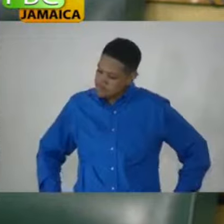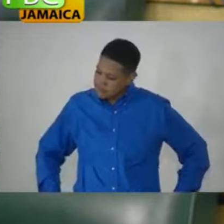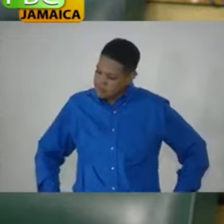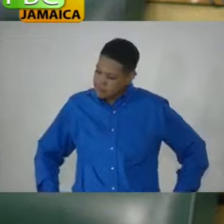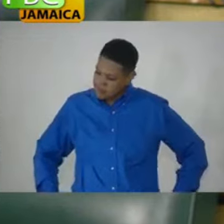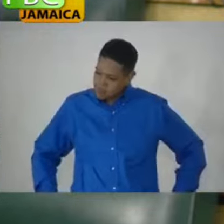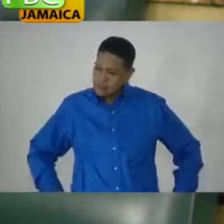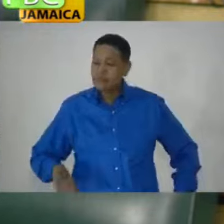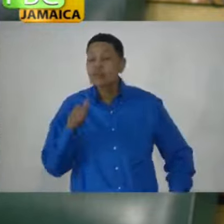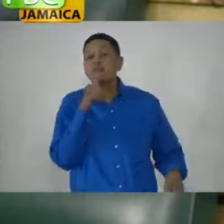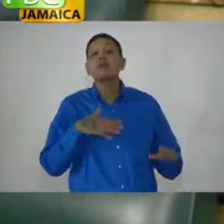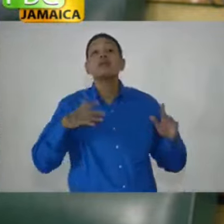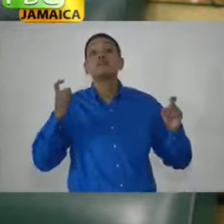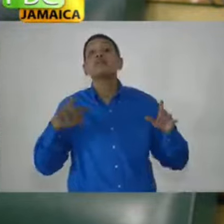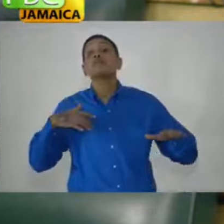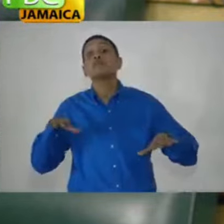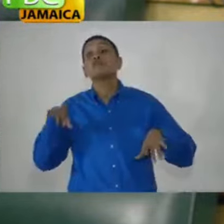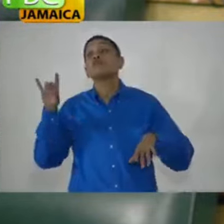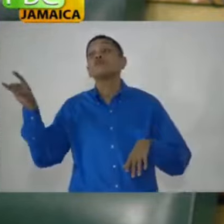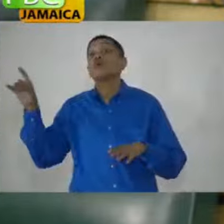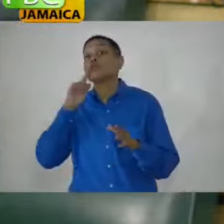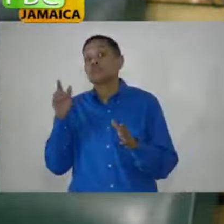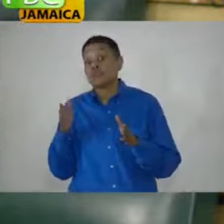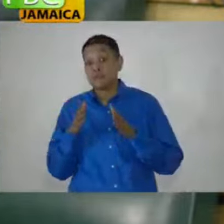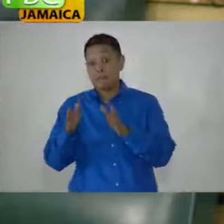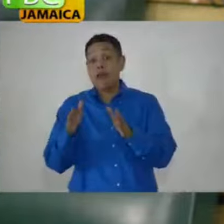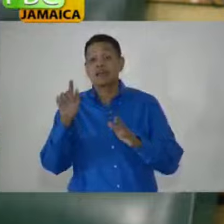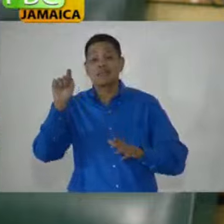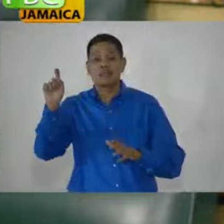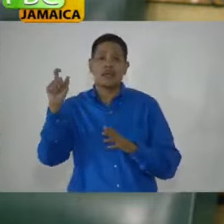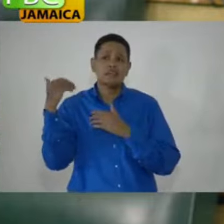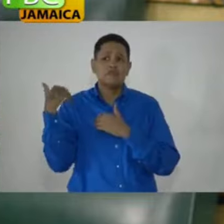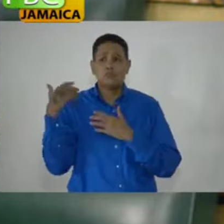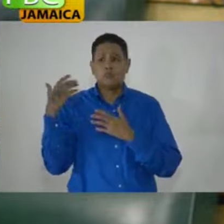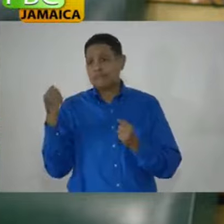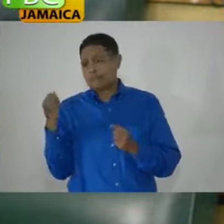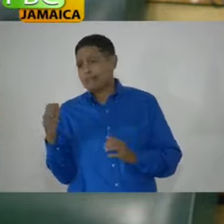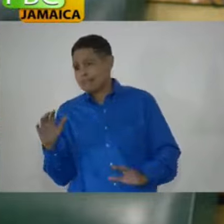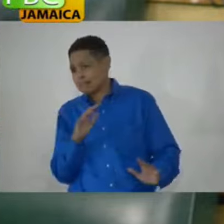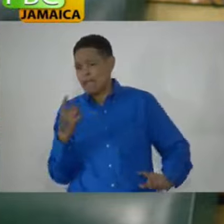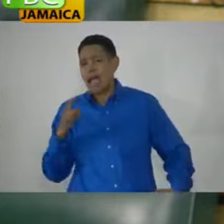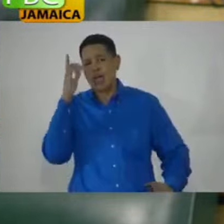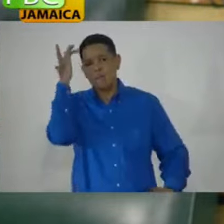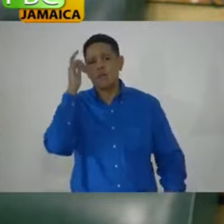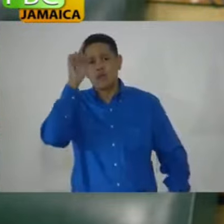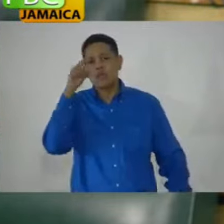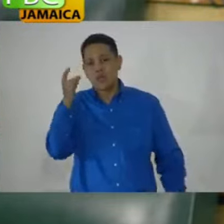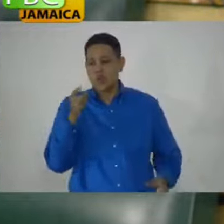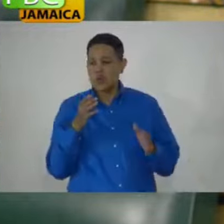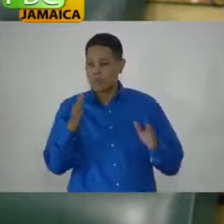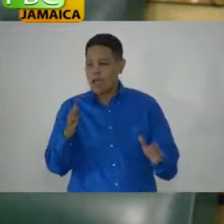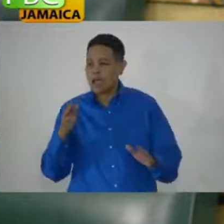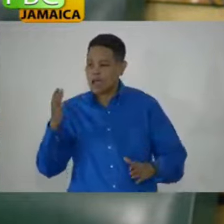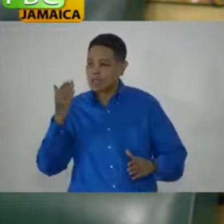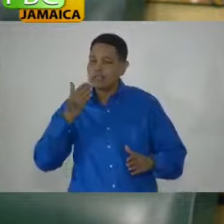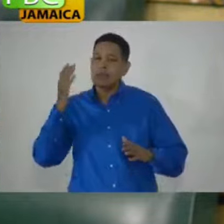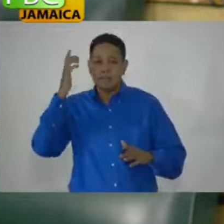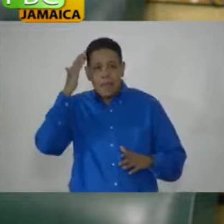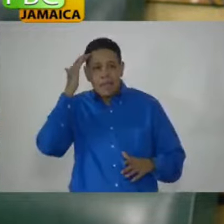Madam Speaker, we have chosen the path of fiscal responsibility because it is the only credible